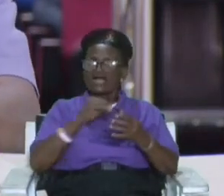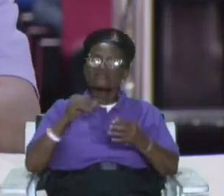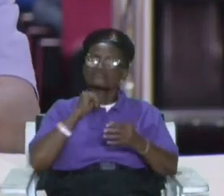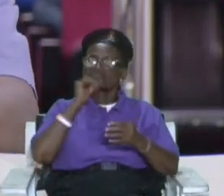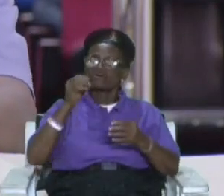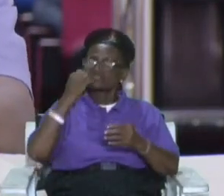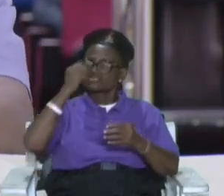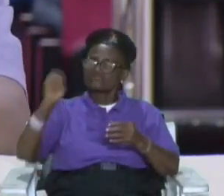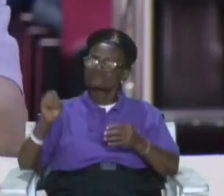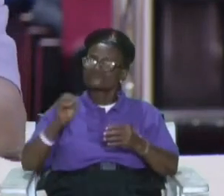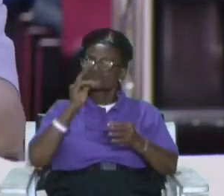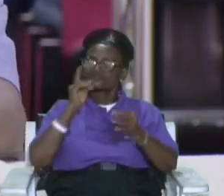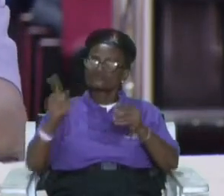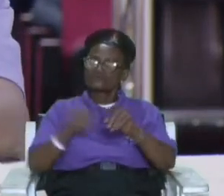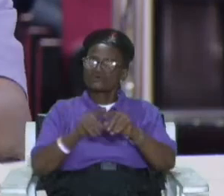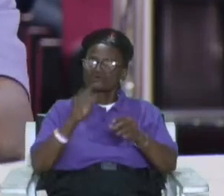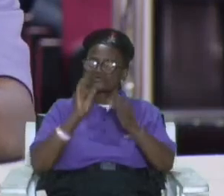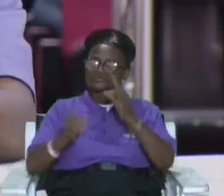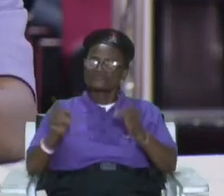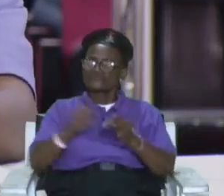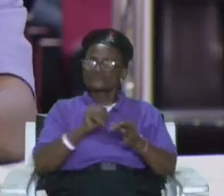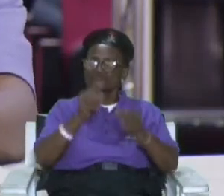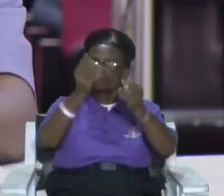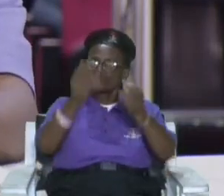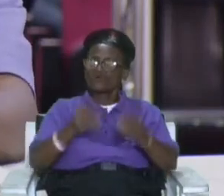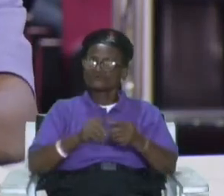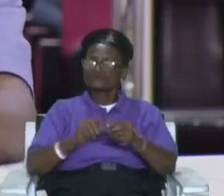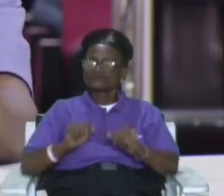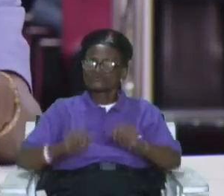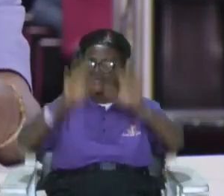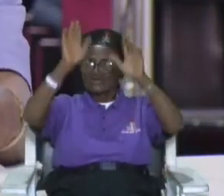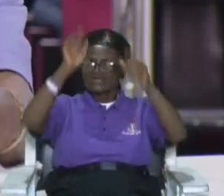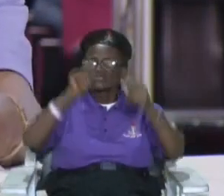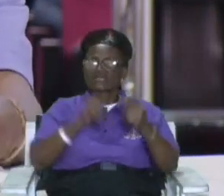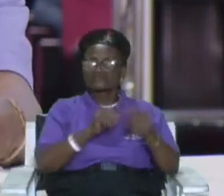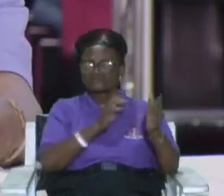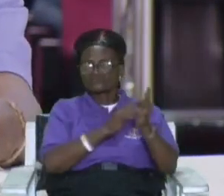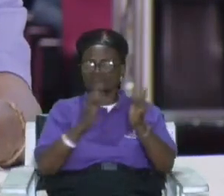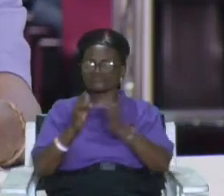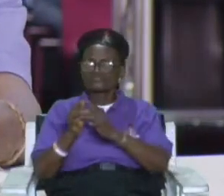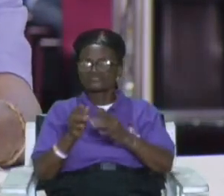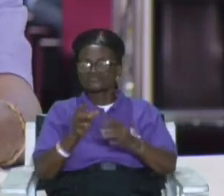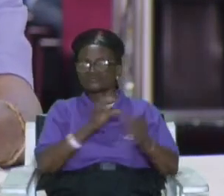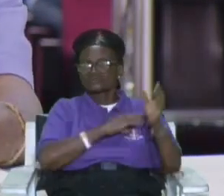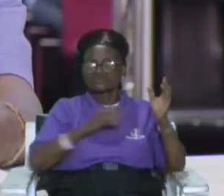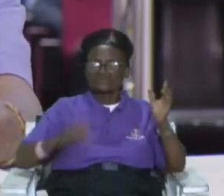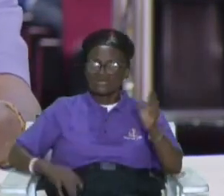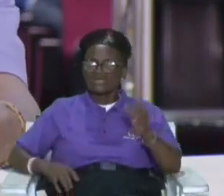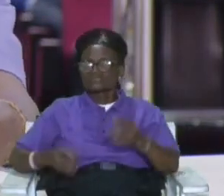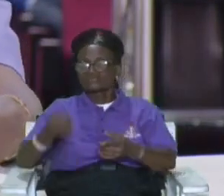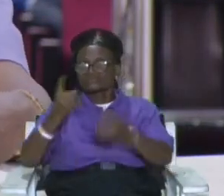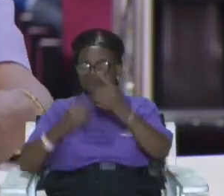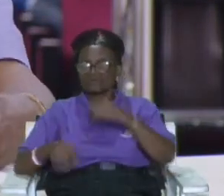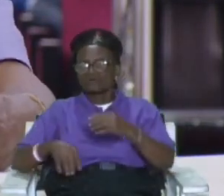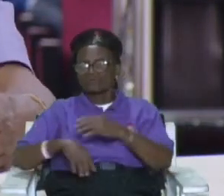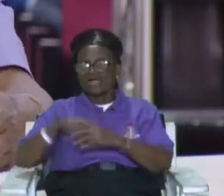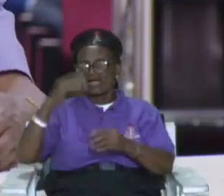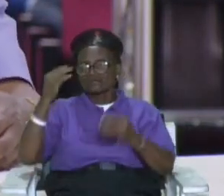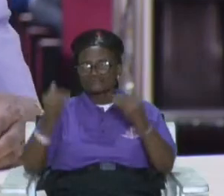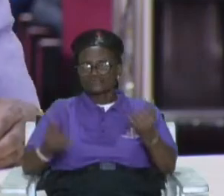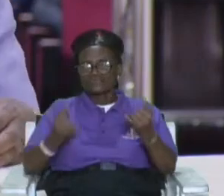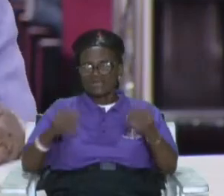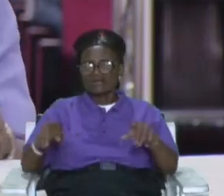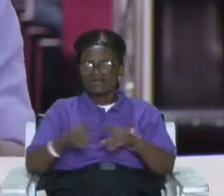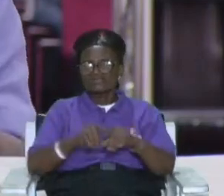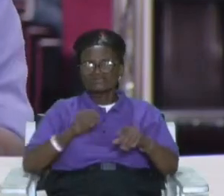to Jesus, you better begin to come now as I begin to count. 1.